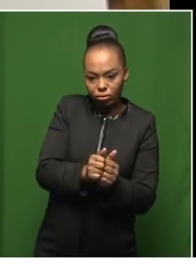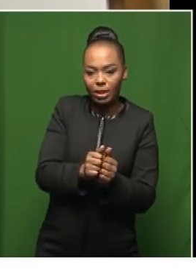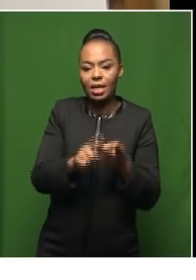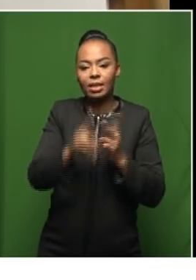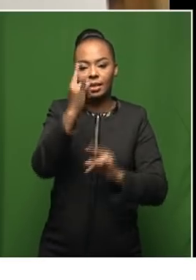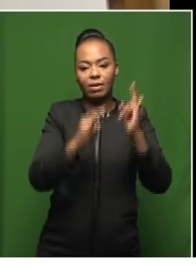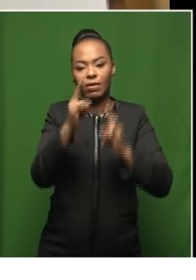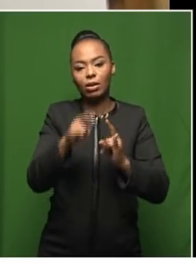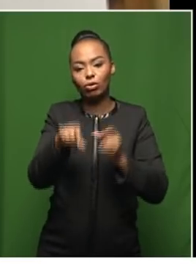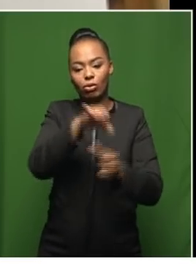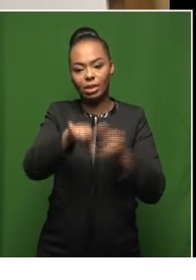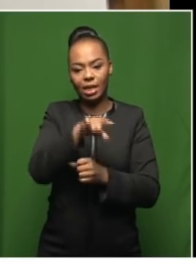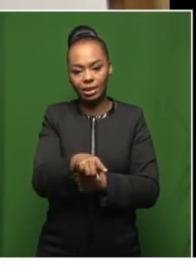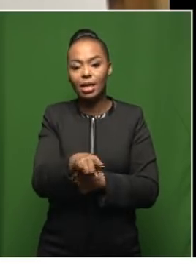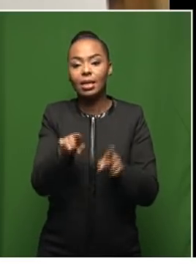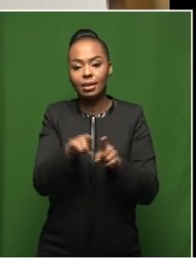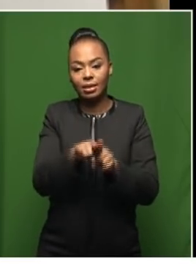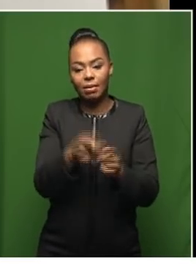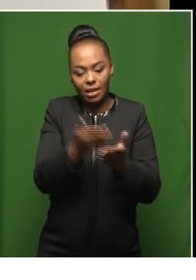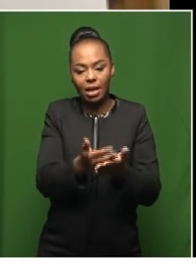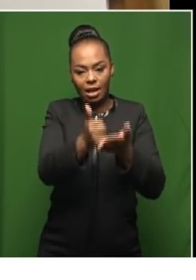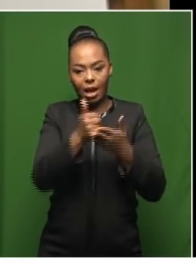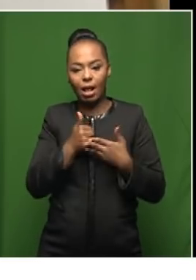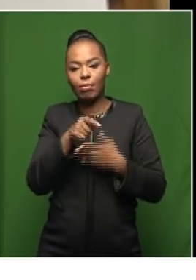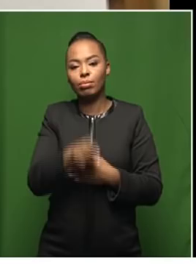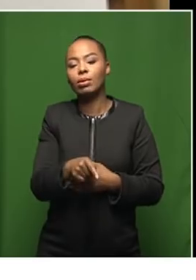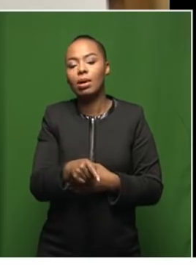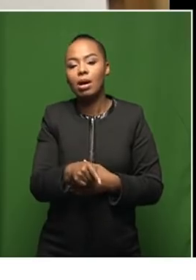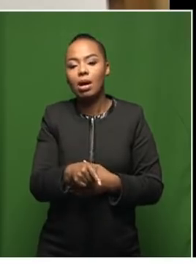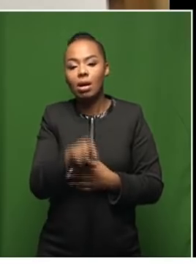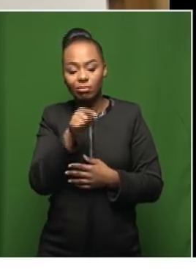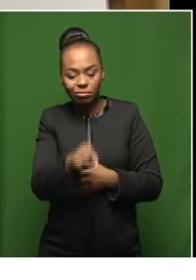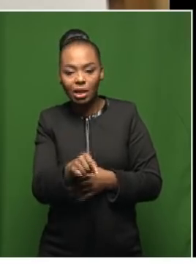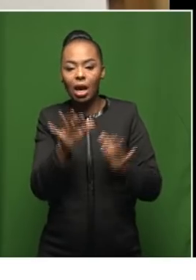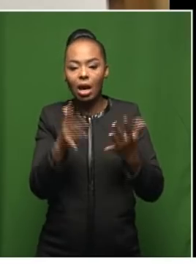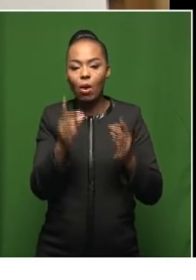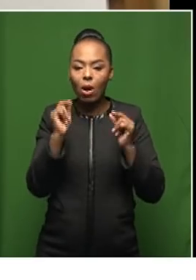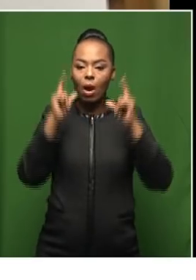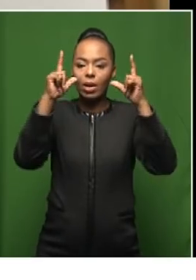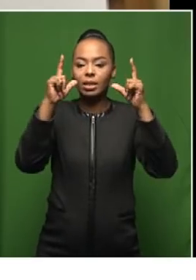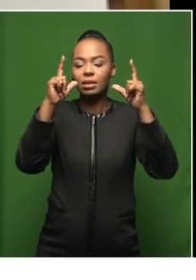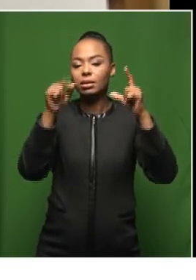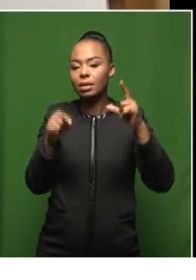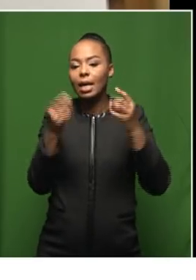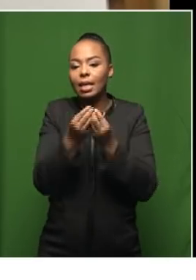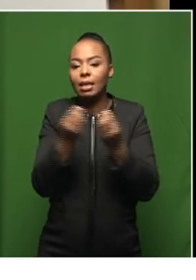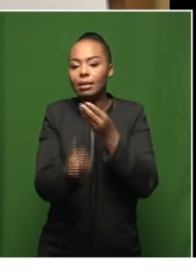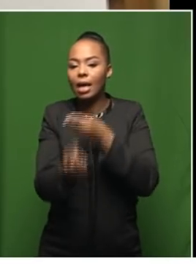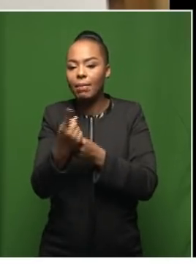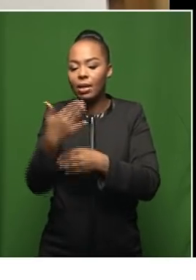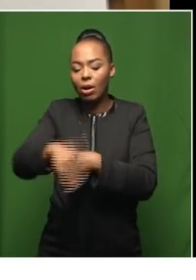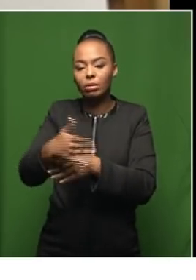society, that will help also to improve the question of awareness of what things are going on outside a